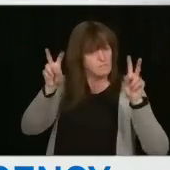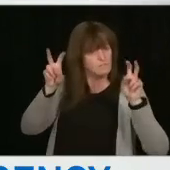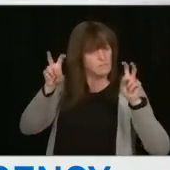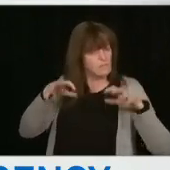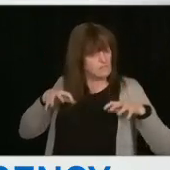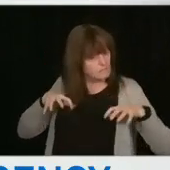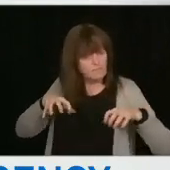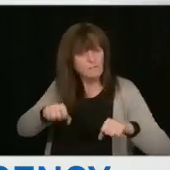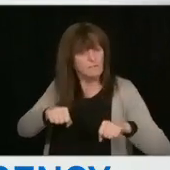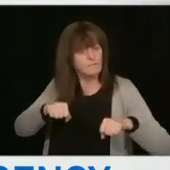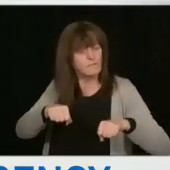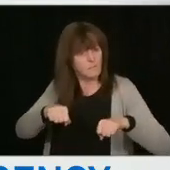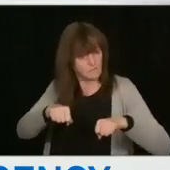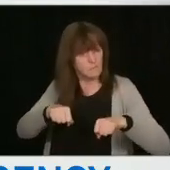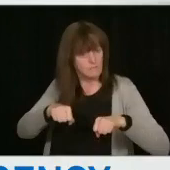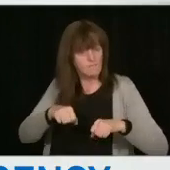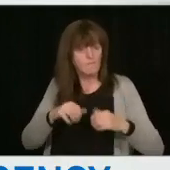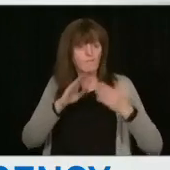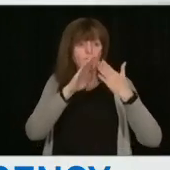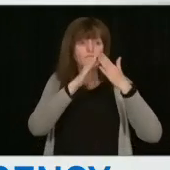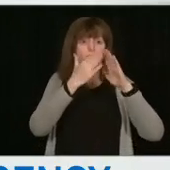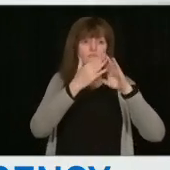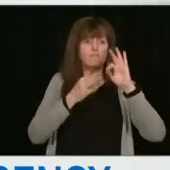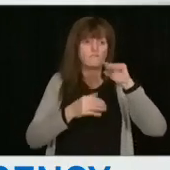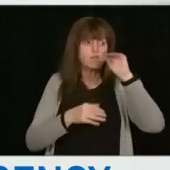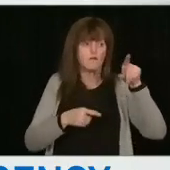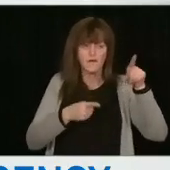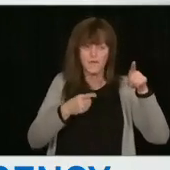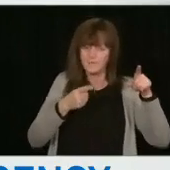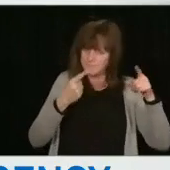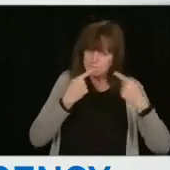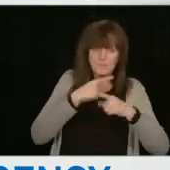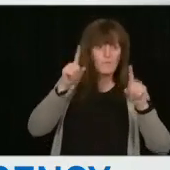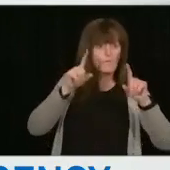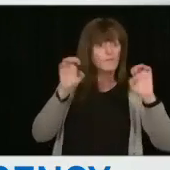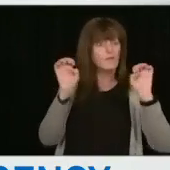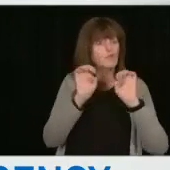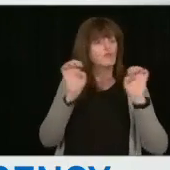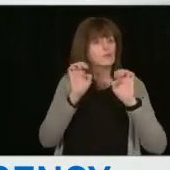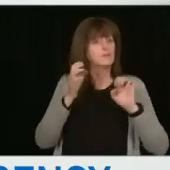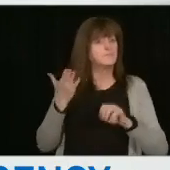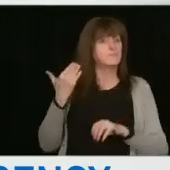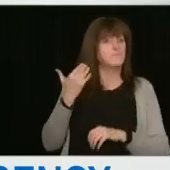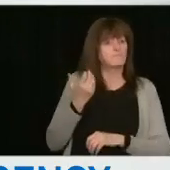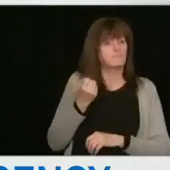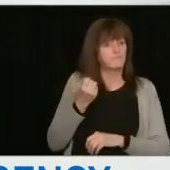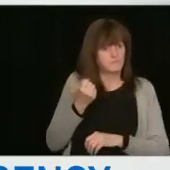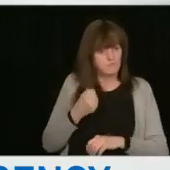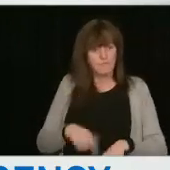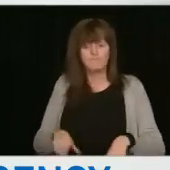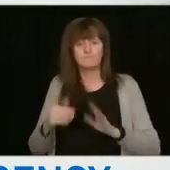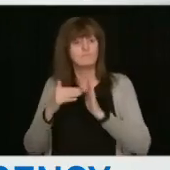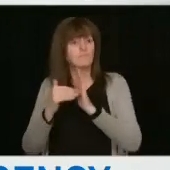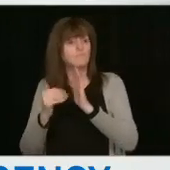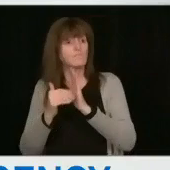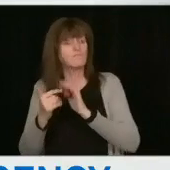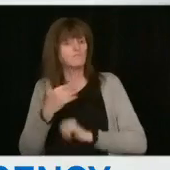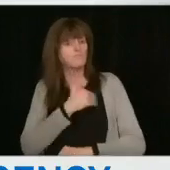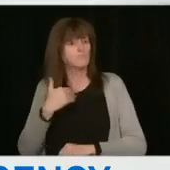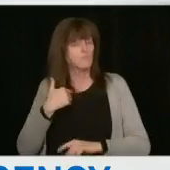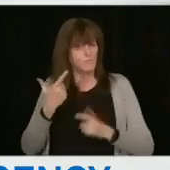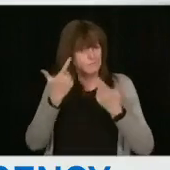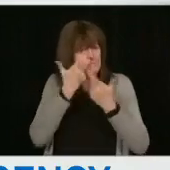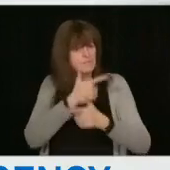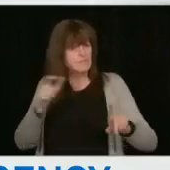snowmobiling on Saturday, Premier. Can you explain why you decided to go snowmobiling during a stated insurrection and siege in Ottawa? Let me make it